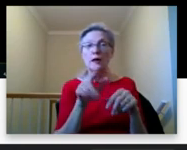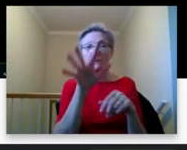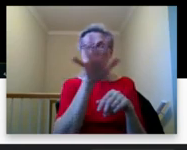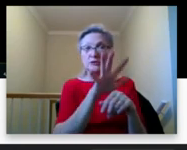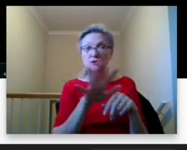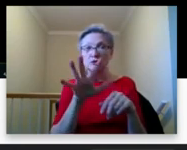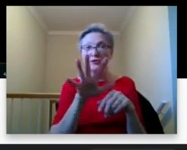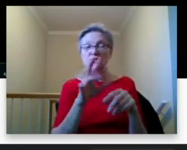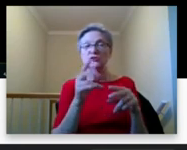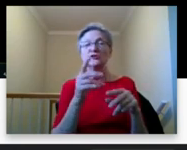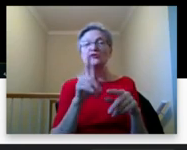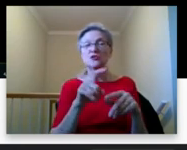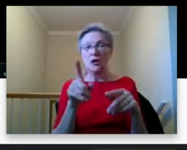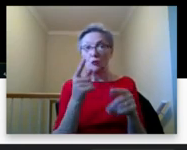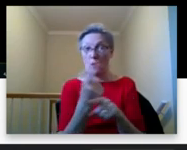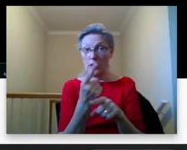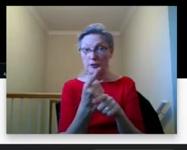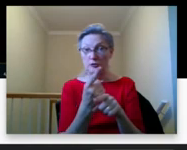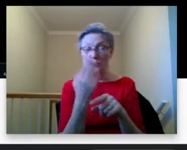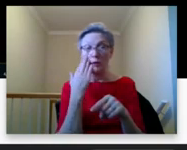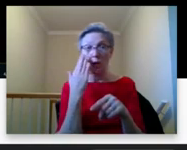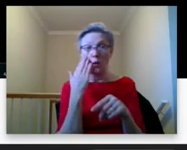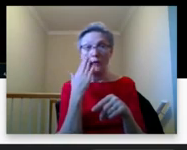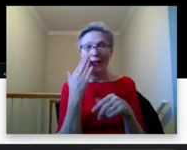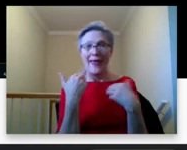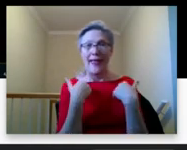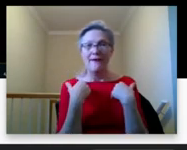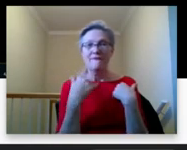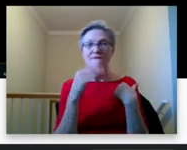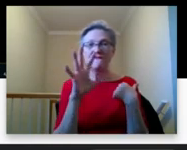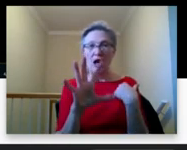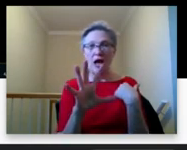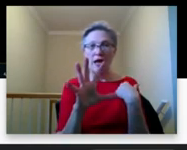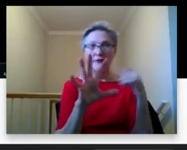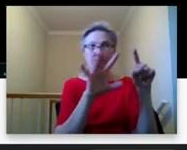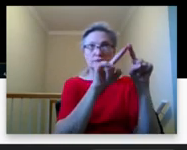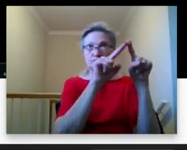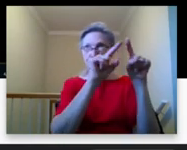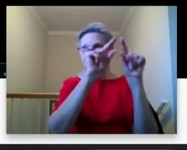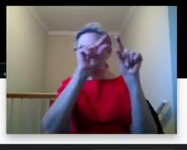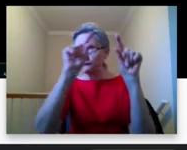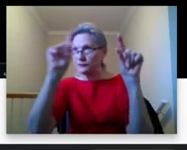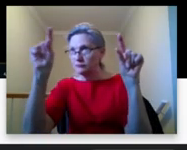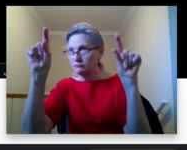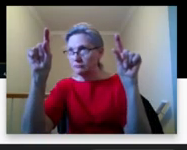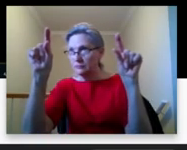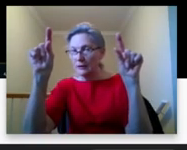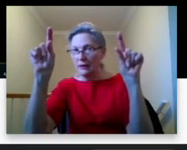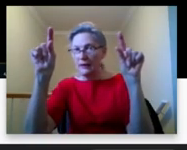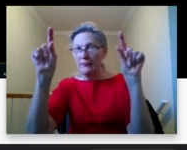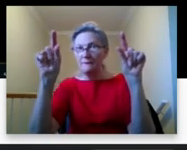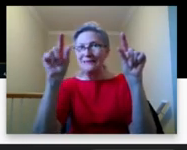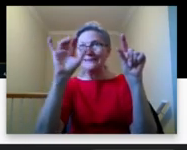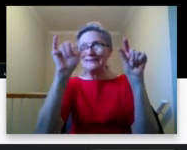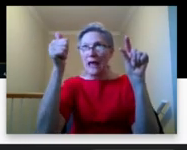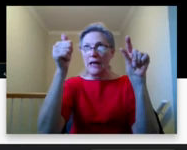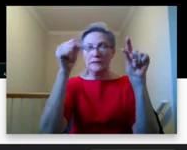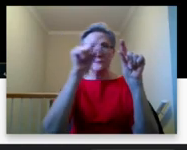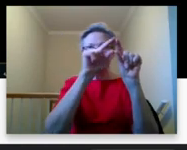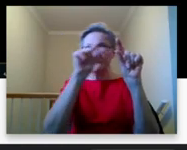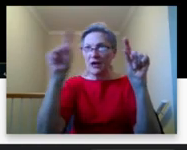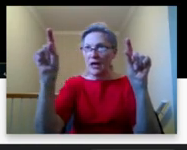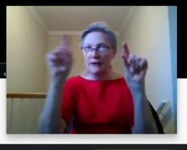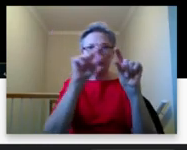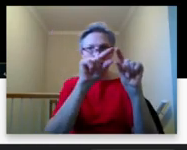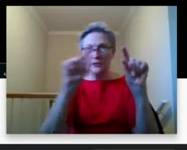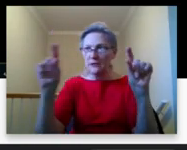here to double check, right? So we know that we already have 5 across. That means there's 10 in this row, right? So let's see,